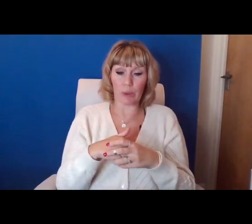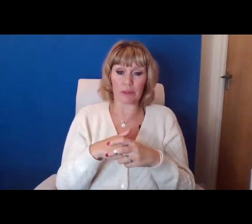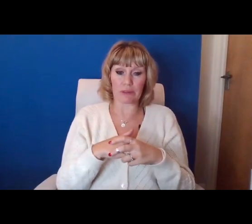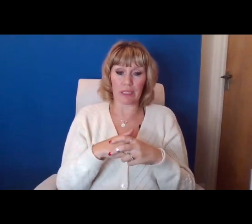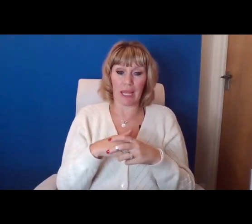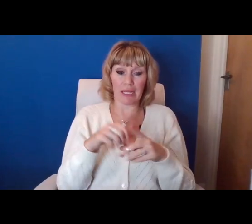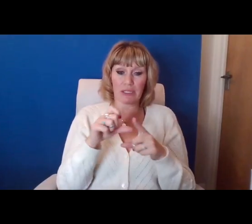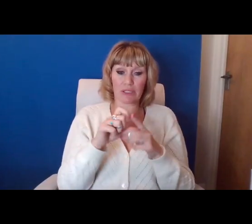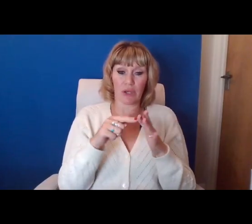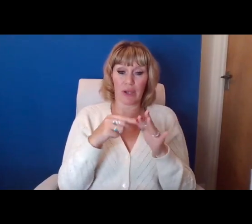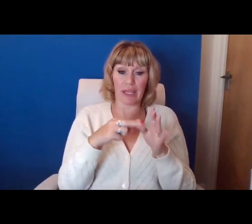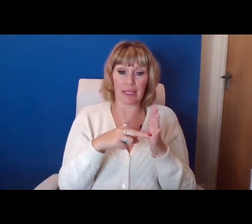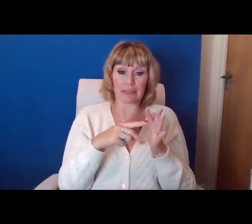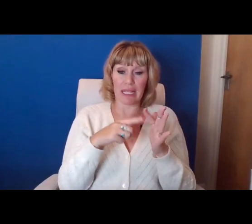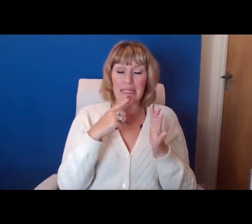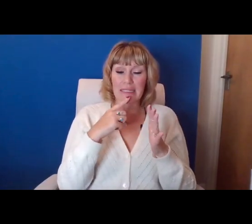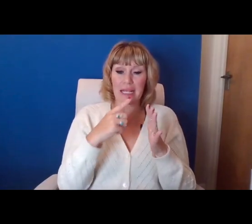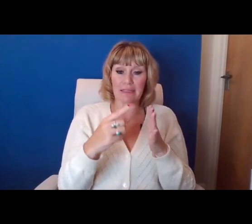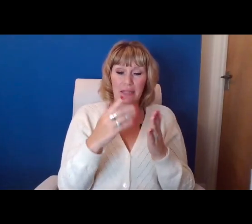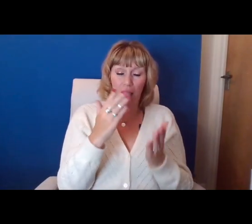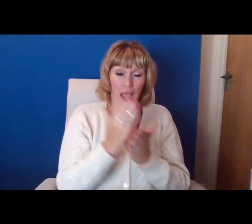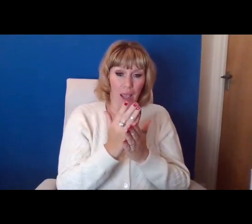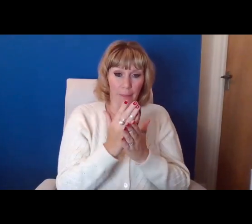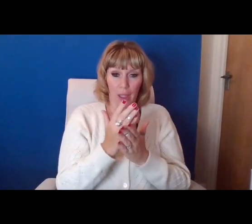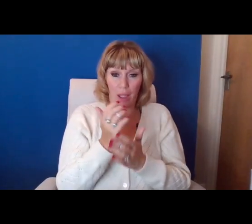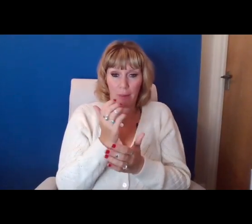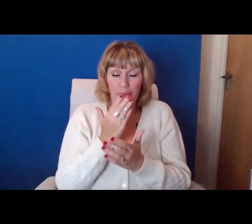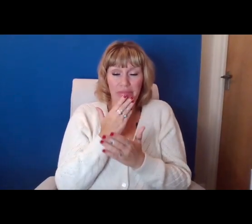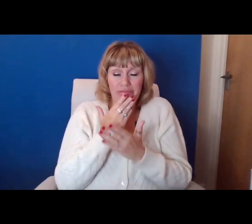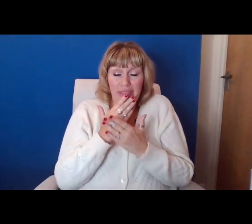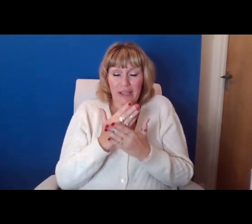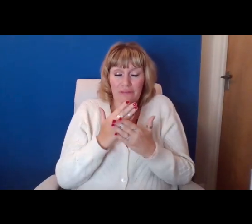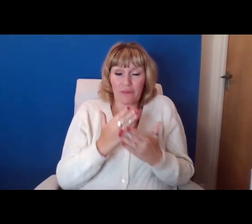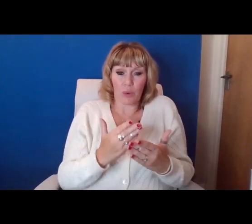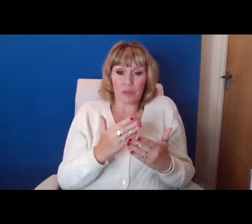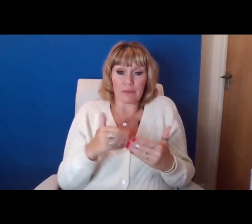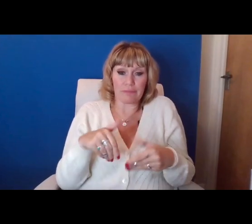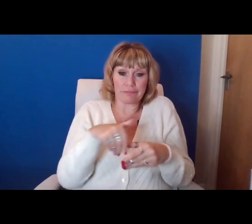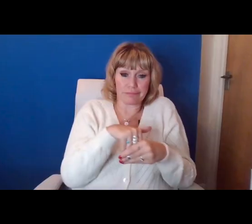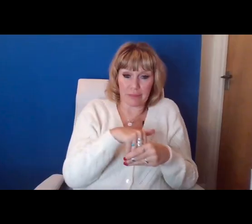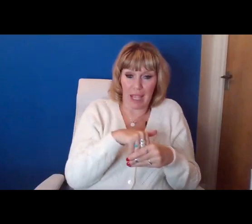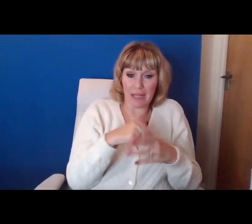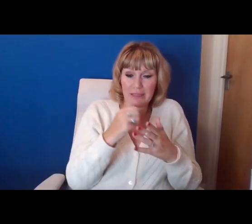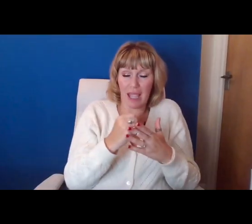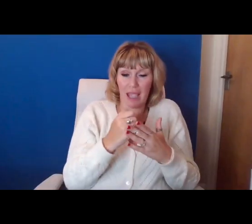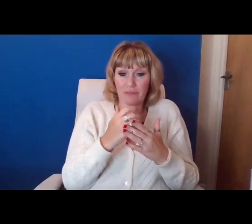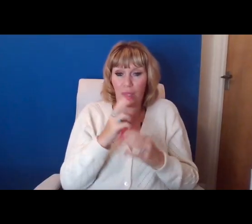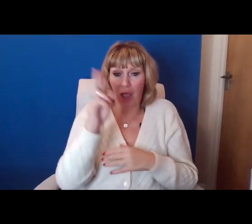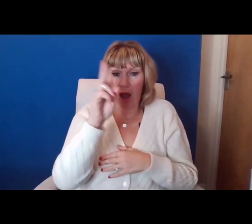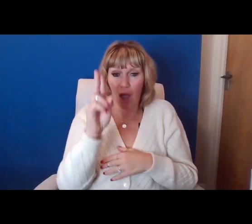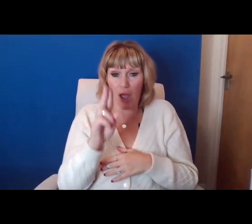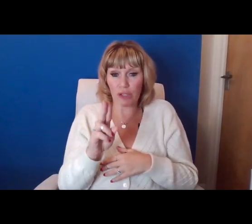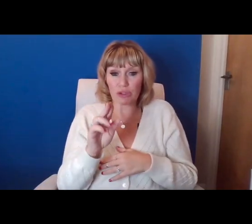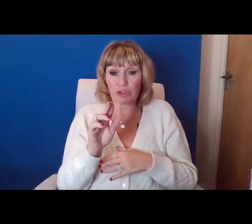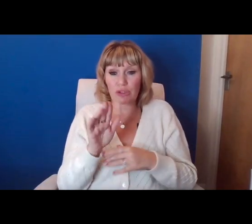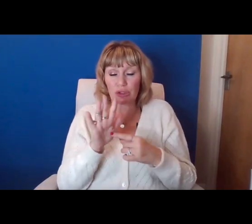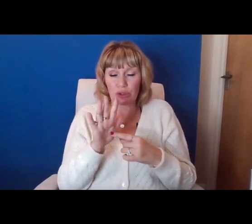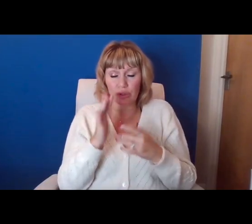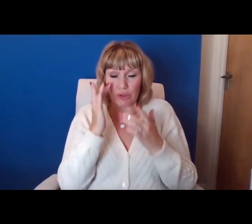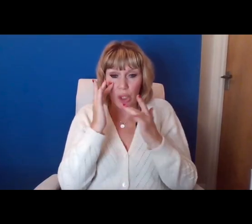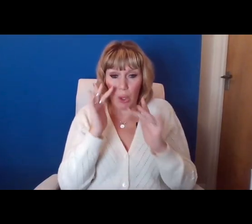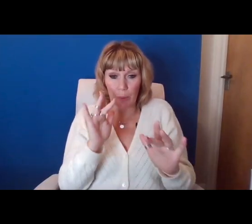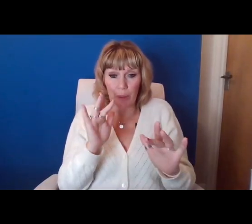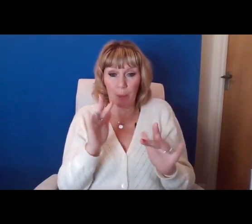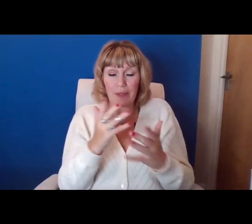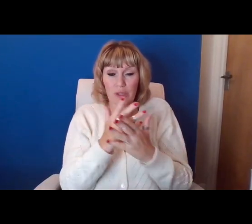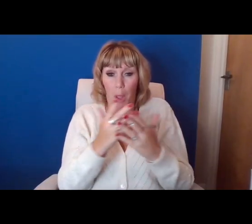so thankful for being part of the exhibition, especially having my work sitting alongside so many artists. And Jemima